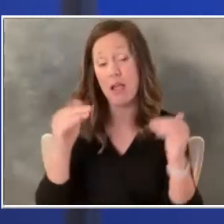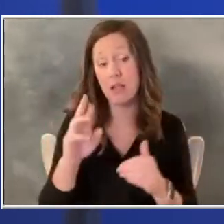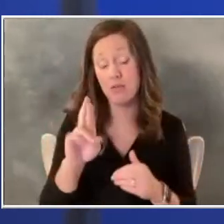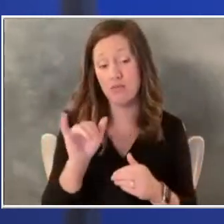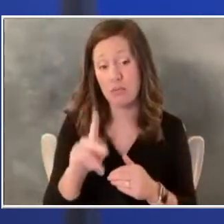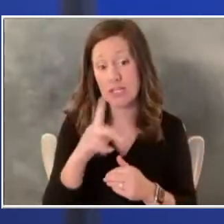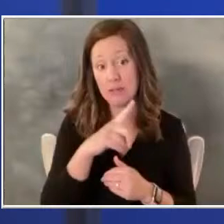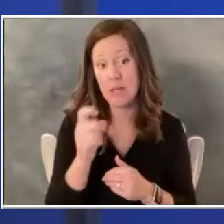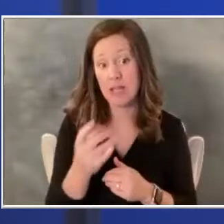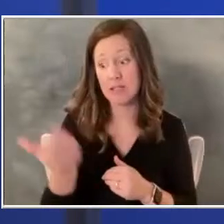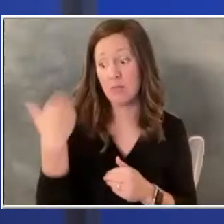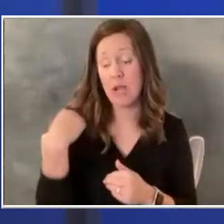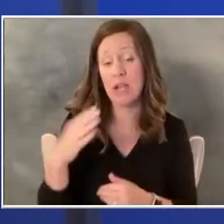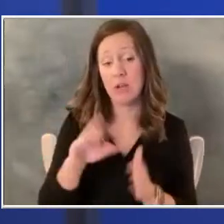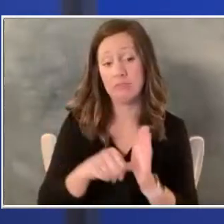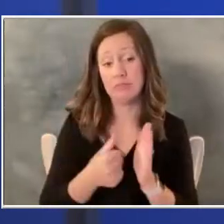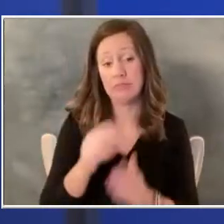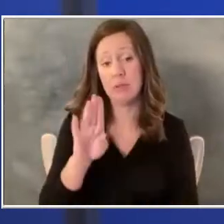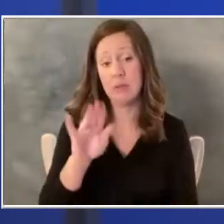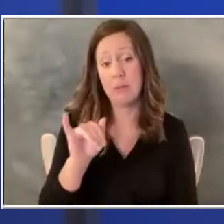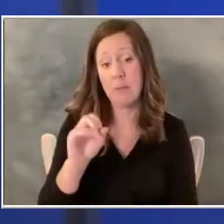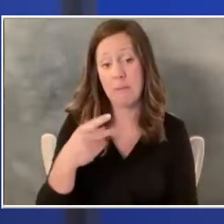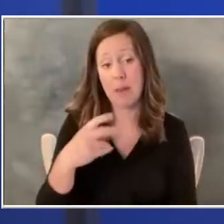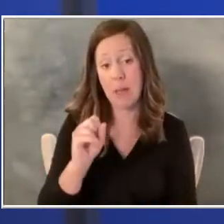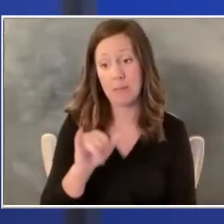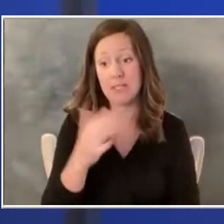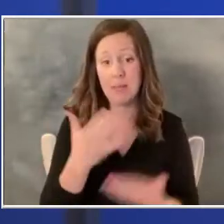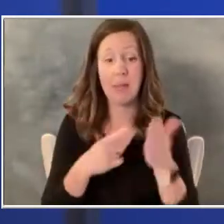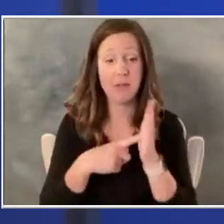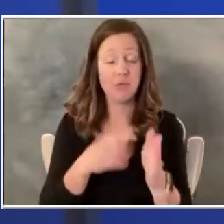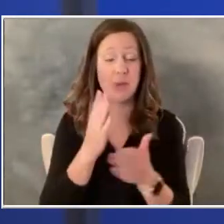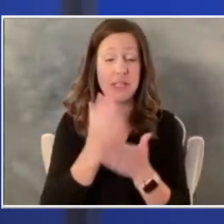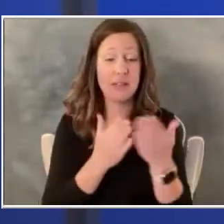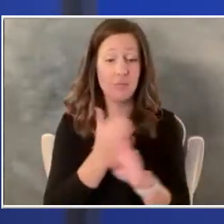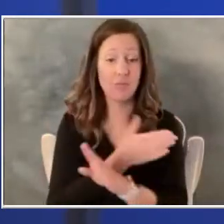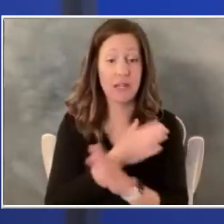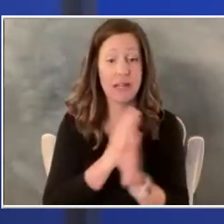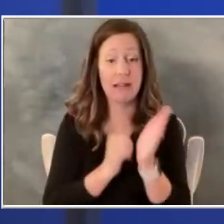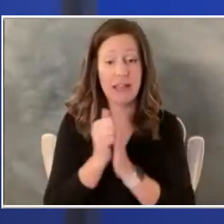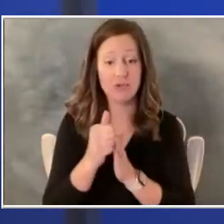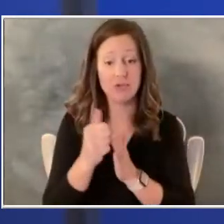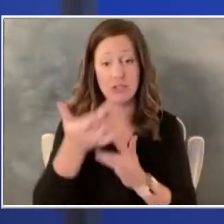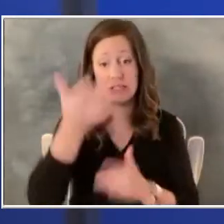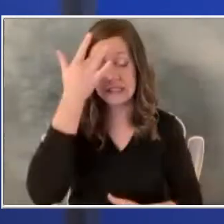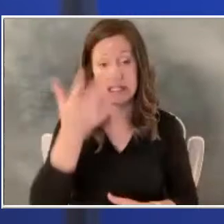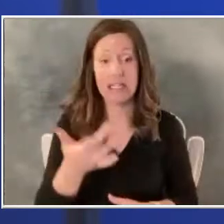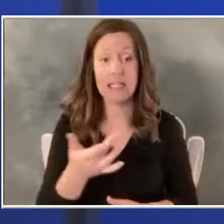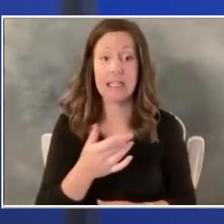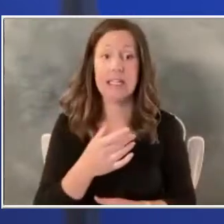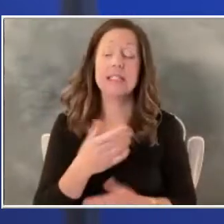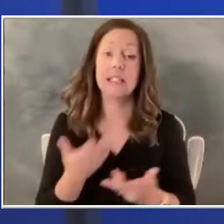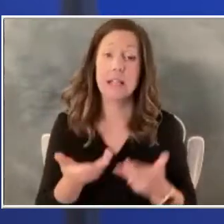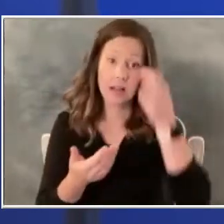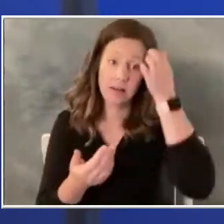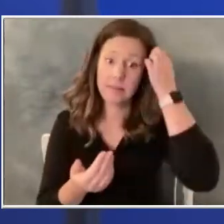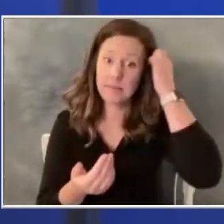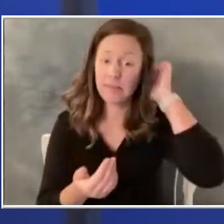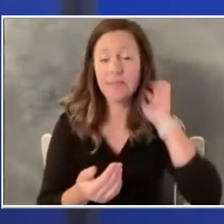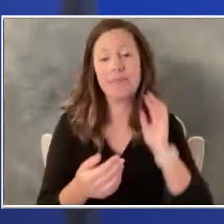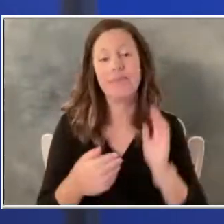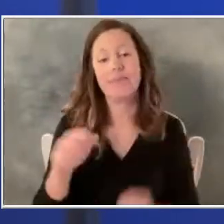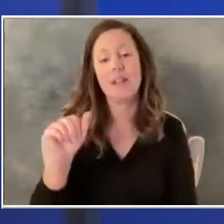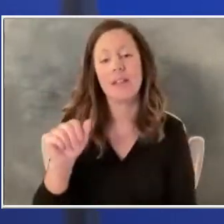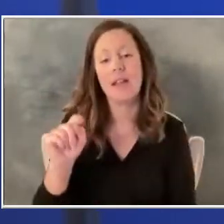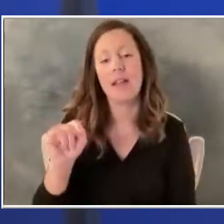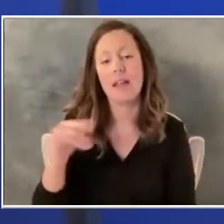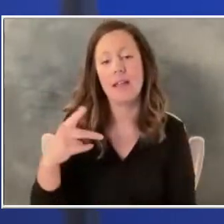prior biopsy showing some precancerous disease, has words a lot of people may not recognize, like atypical hyperplasia or